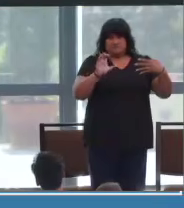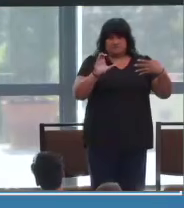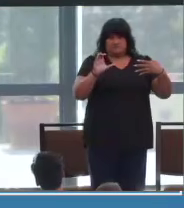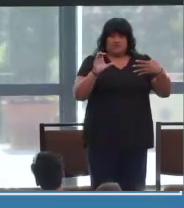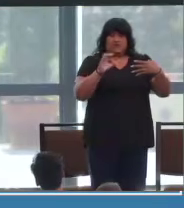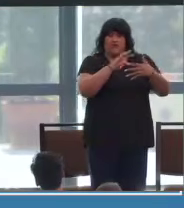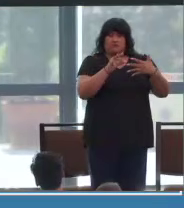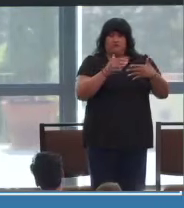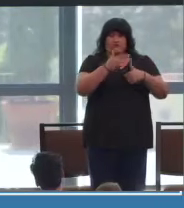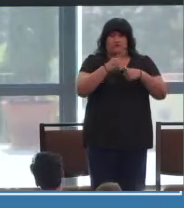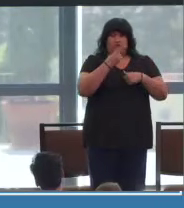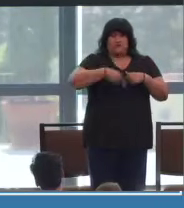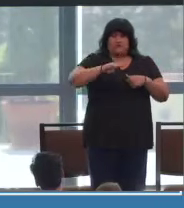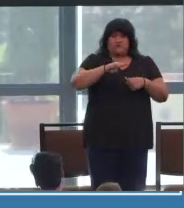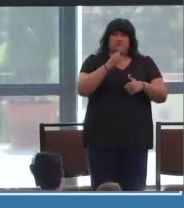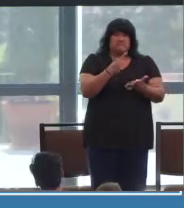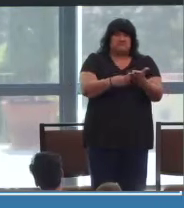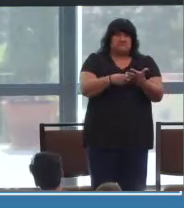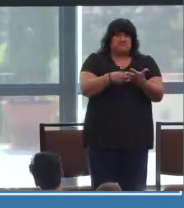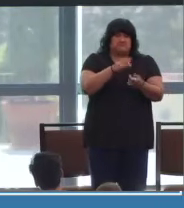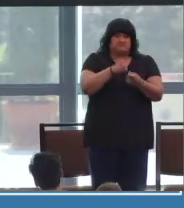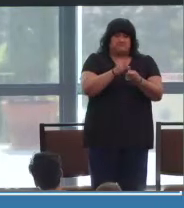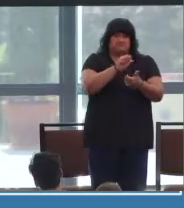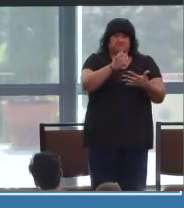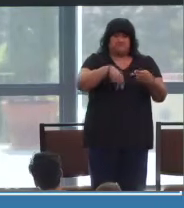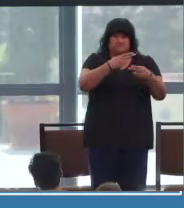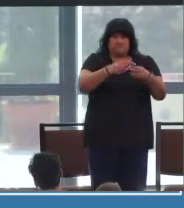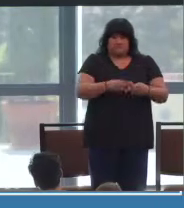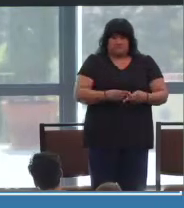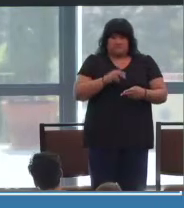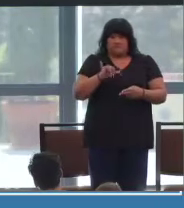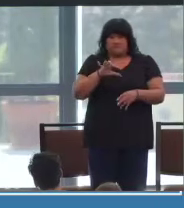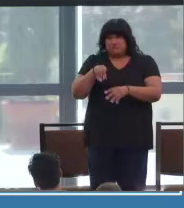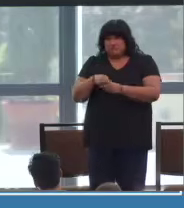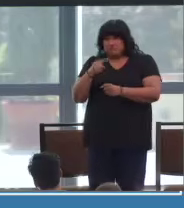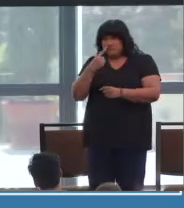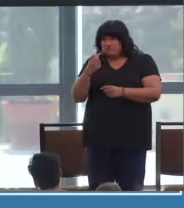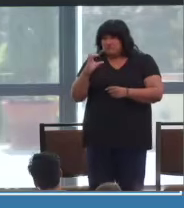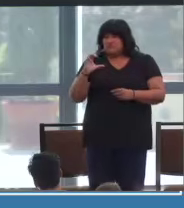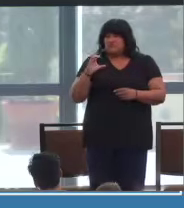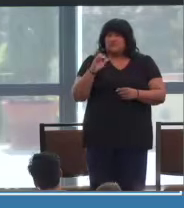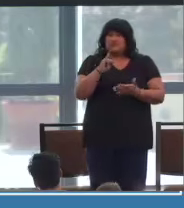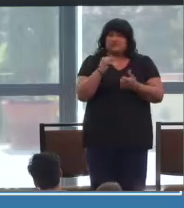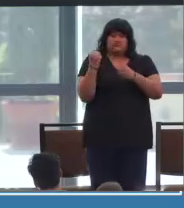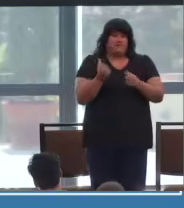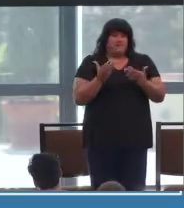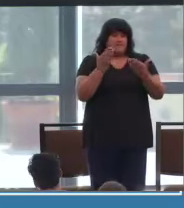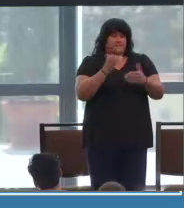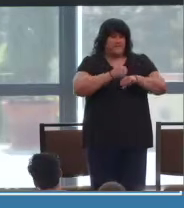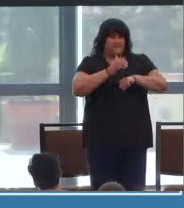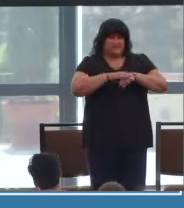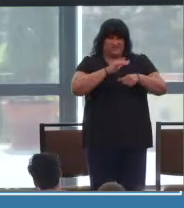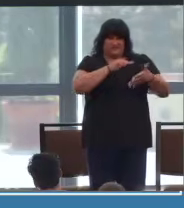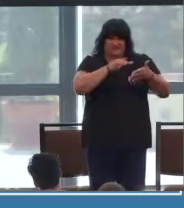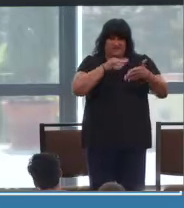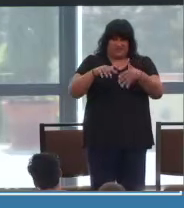later, but that includes hormone-containing contraception. And that's a pretty strong recommendation, again, based on that strong study that we had